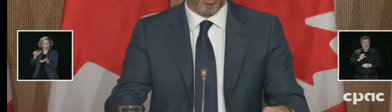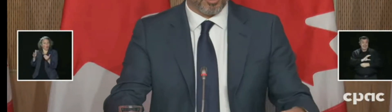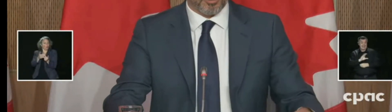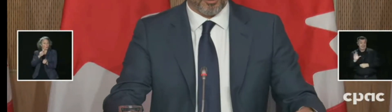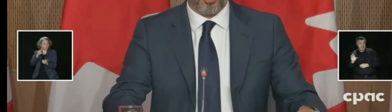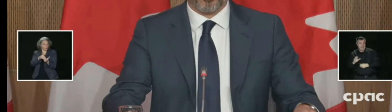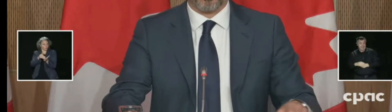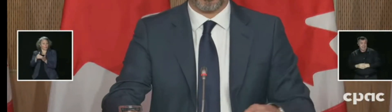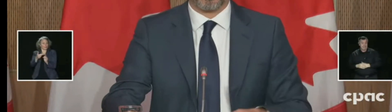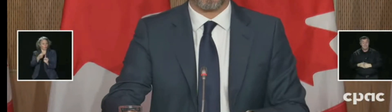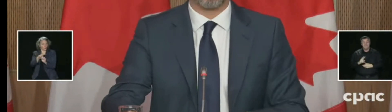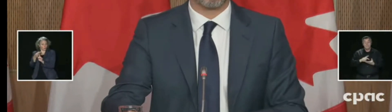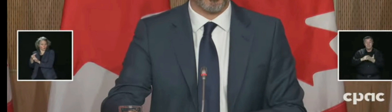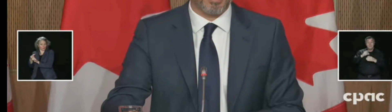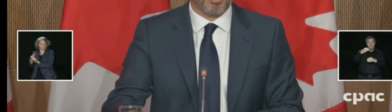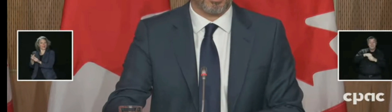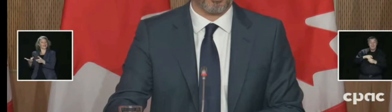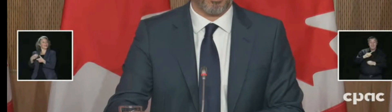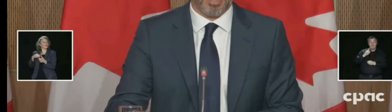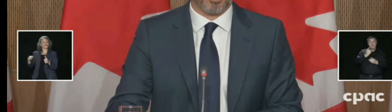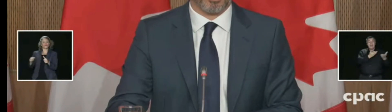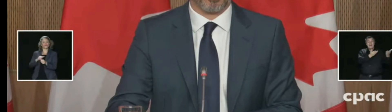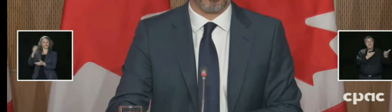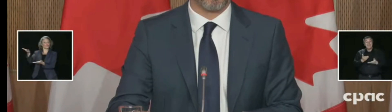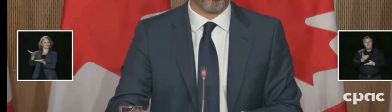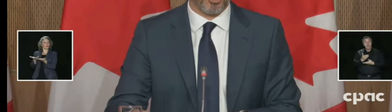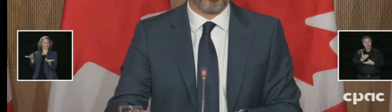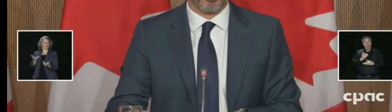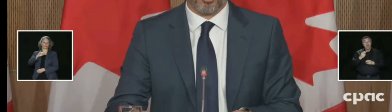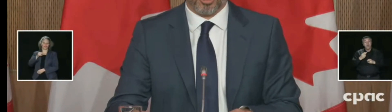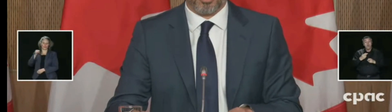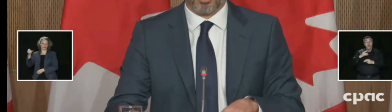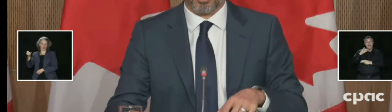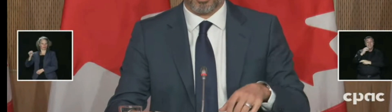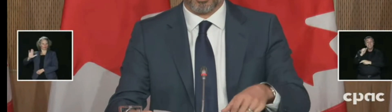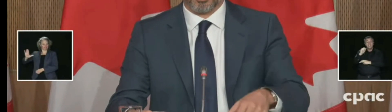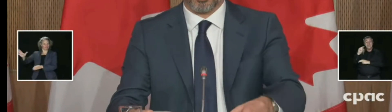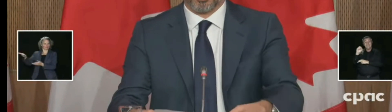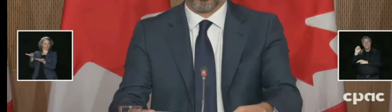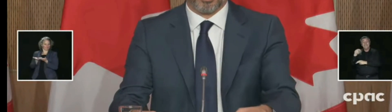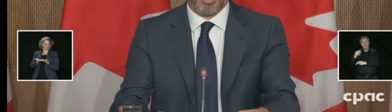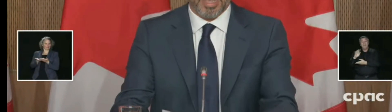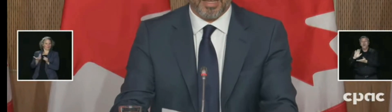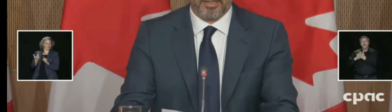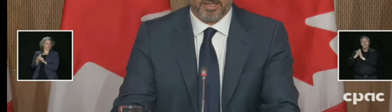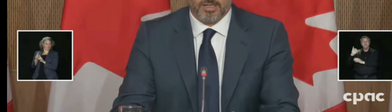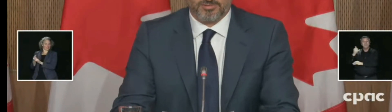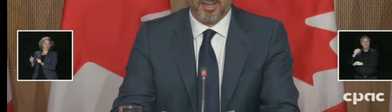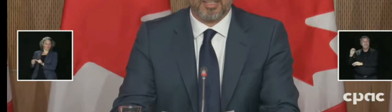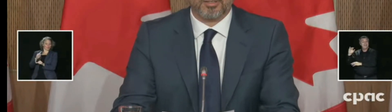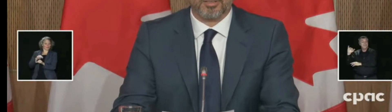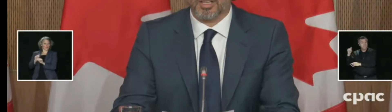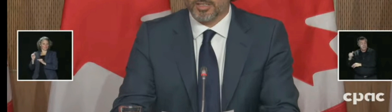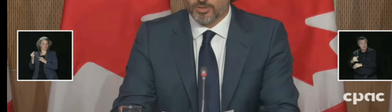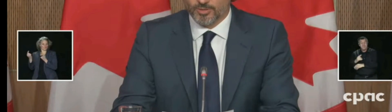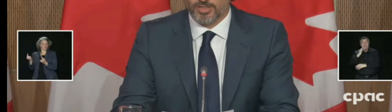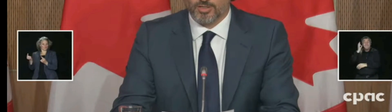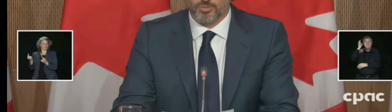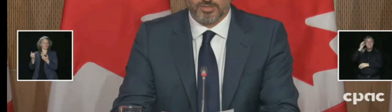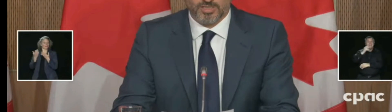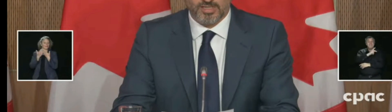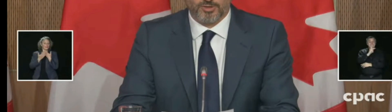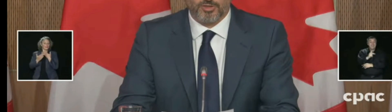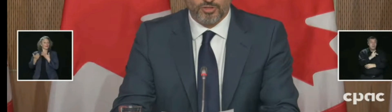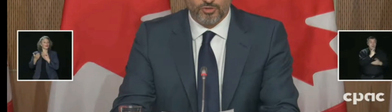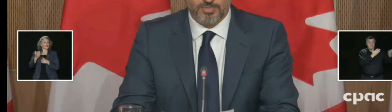This includes our first shipment of the Janssen vaccine from Johnson & Johnson. Looking ahead, Pfizer alone